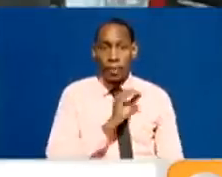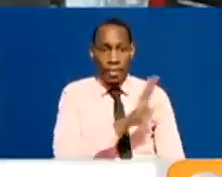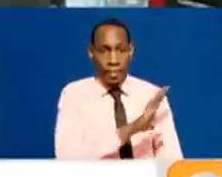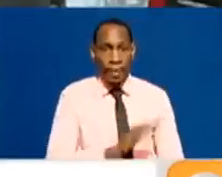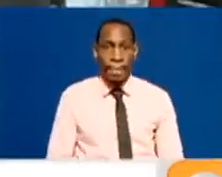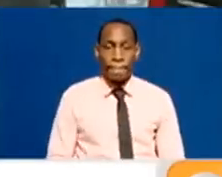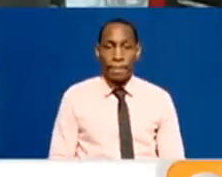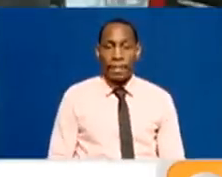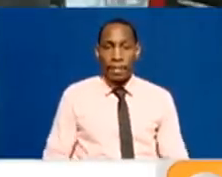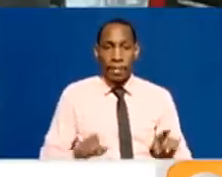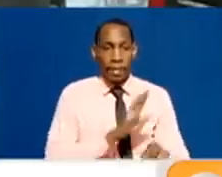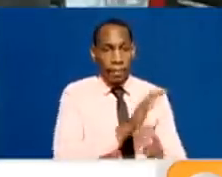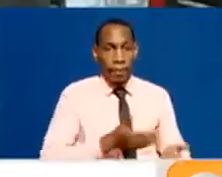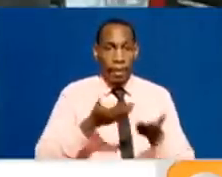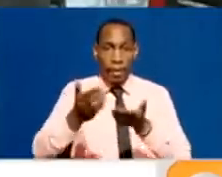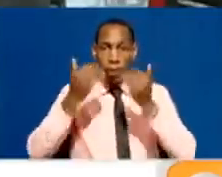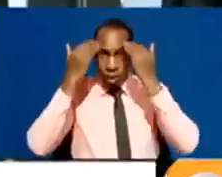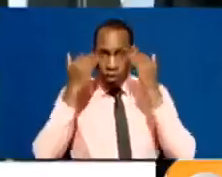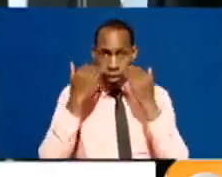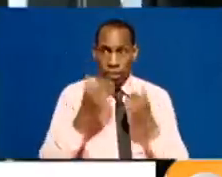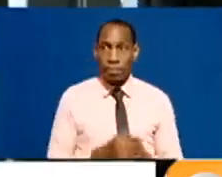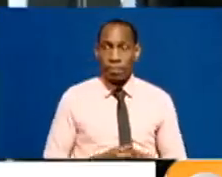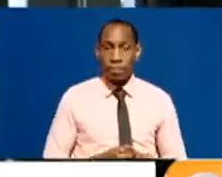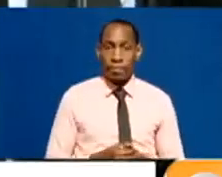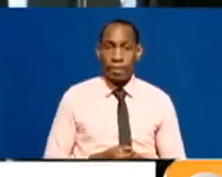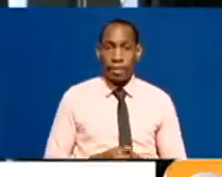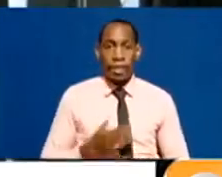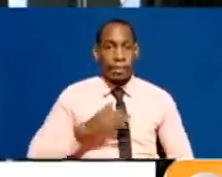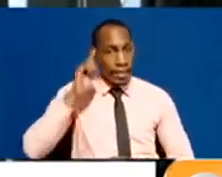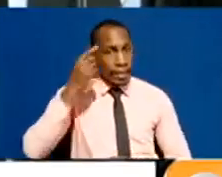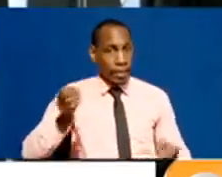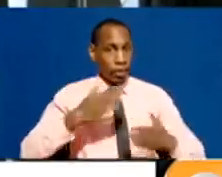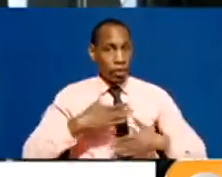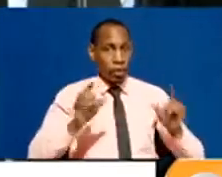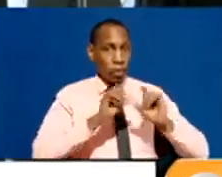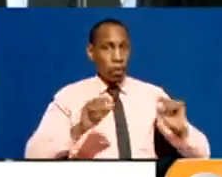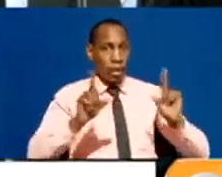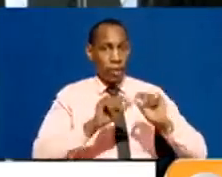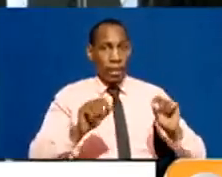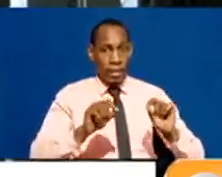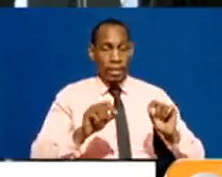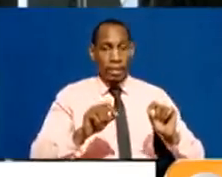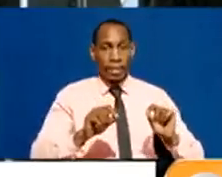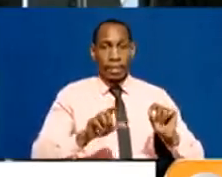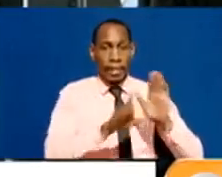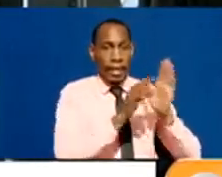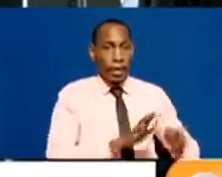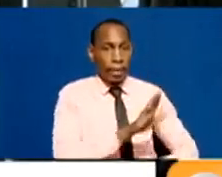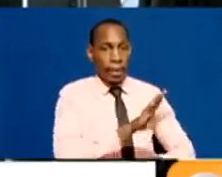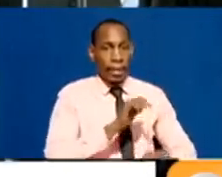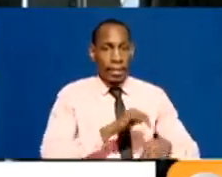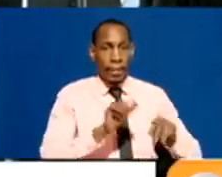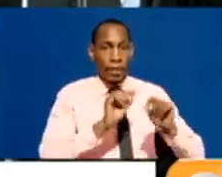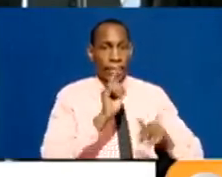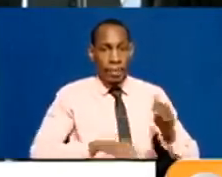malalamishi yaliyowasilishwa mahakamani. I think I'm quite perturbed by remarks from my learned senior counsel when he